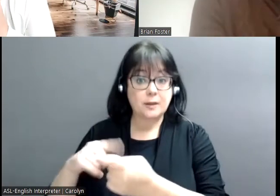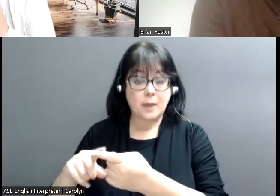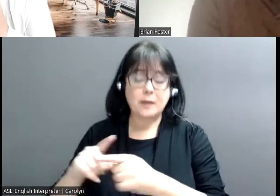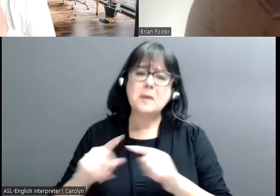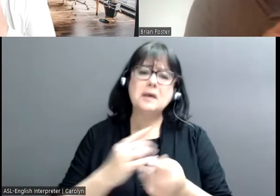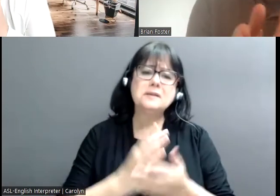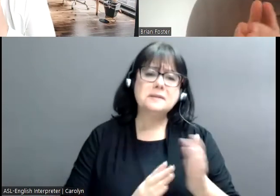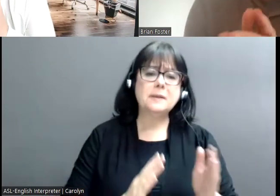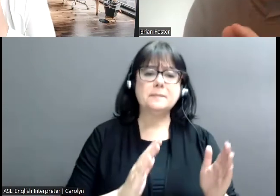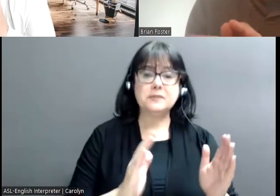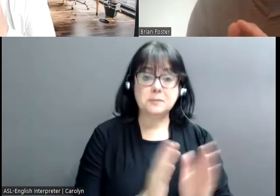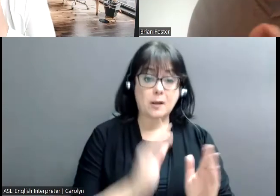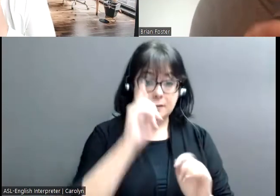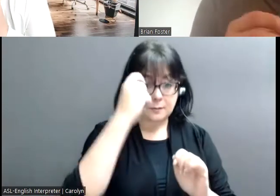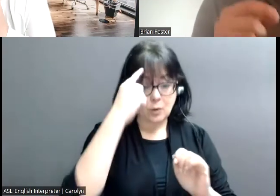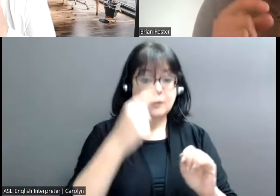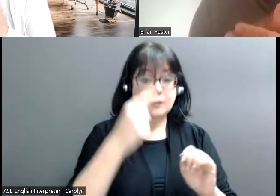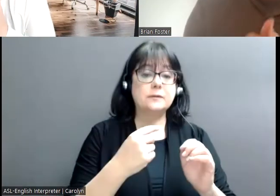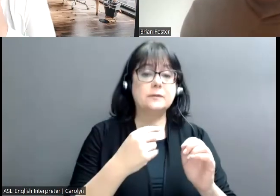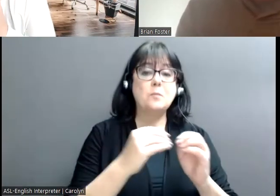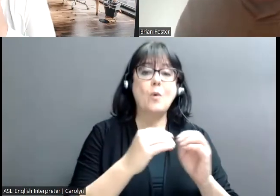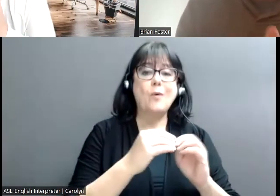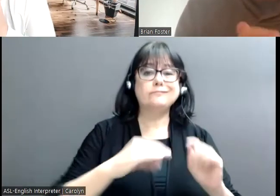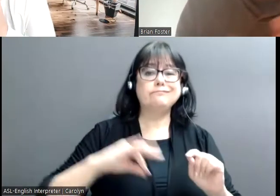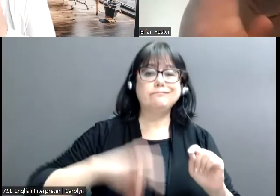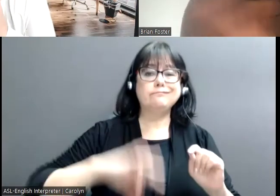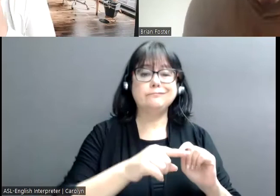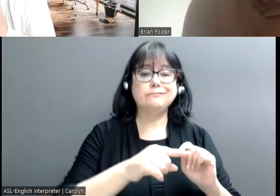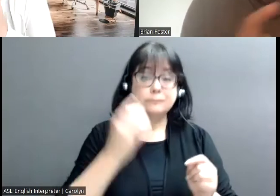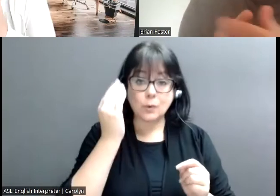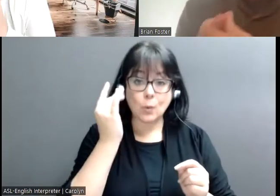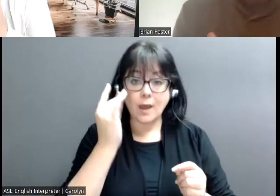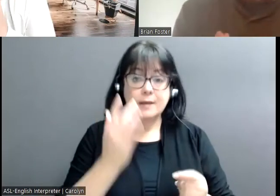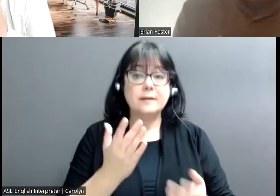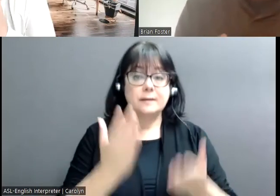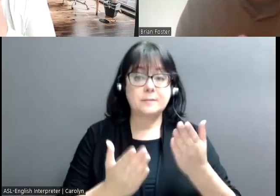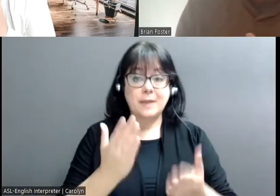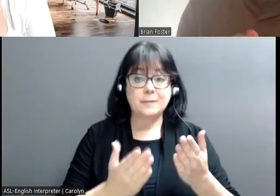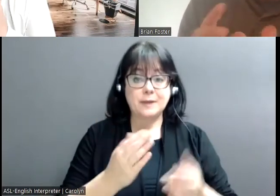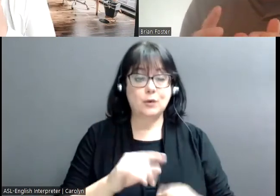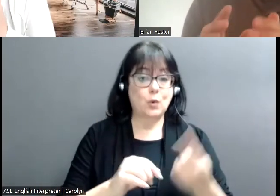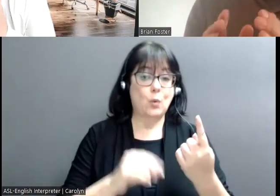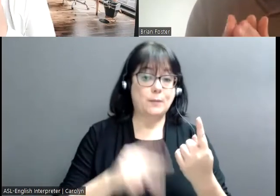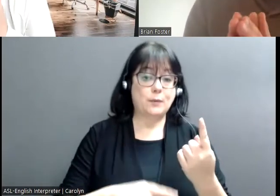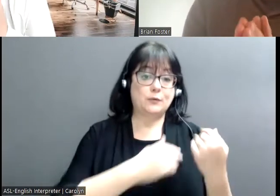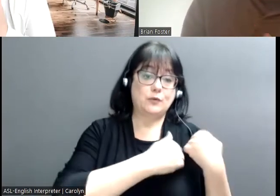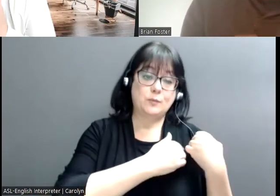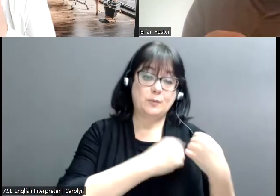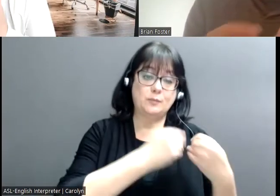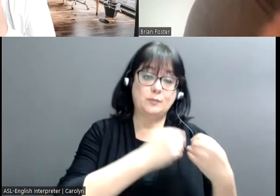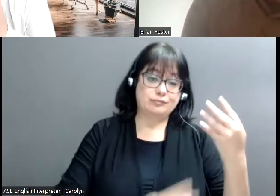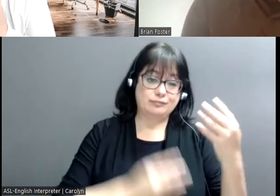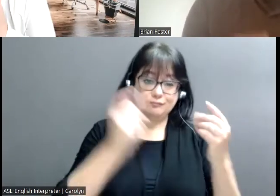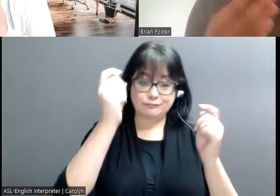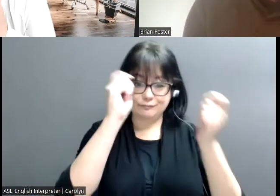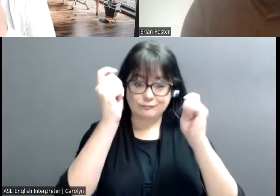some respects, because in a lot of cases, you may be an army of, I'll speak to that as well. You may be an army of one in that you have to do